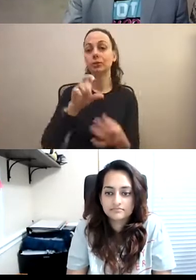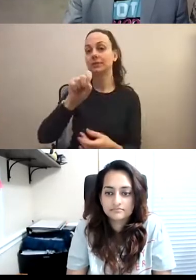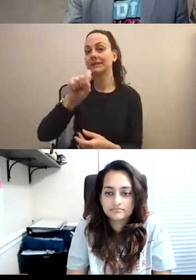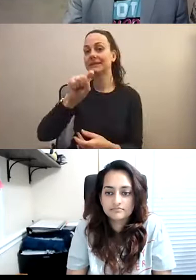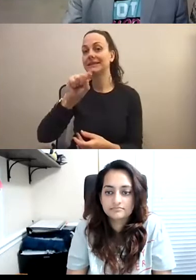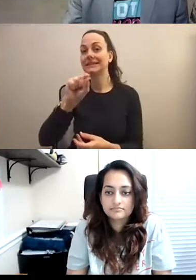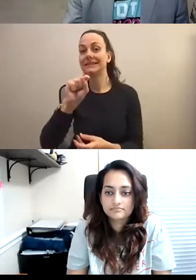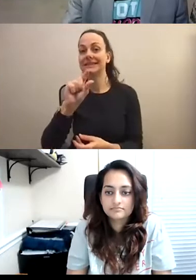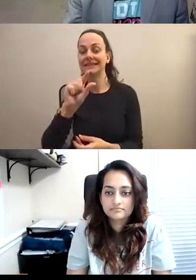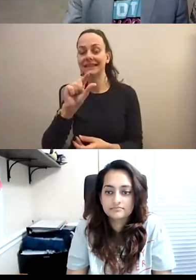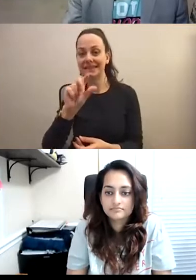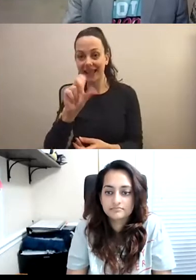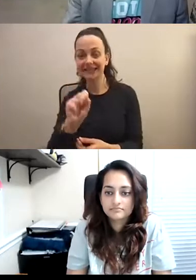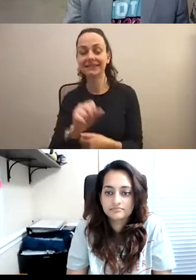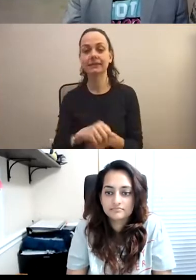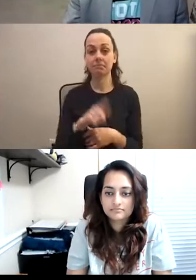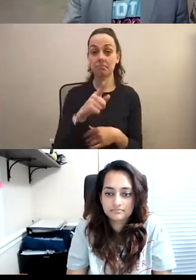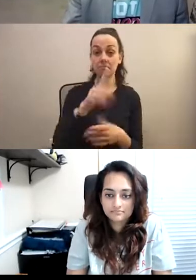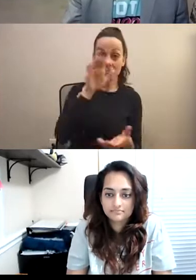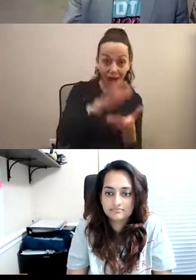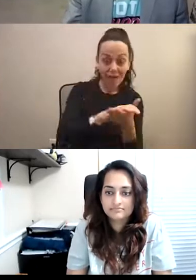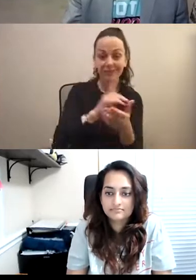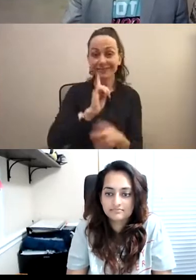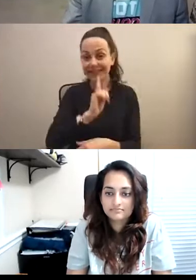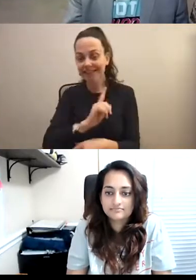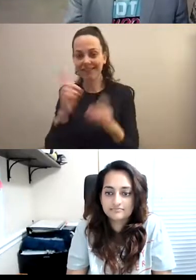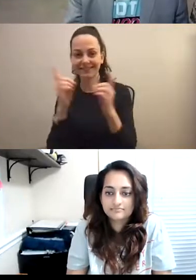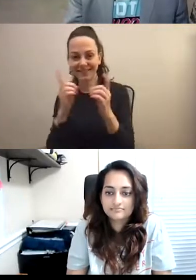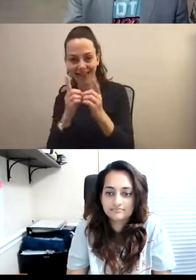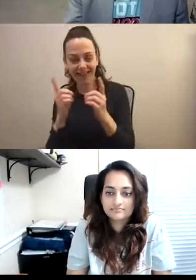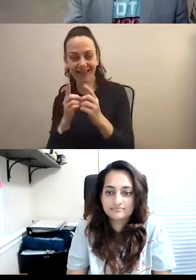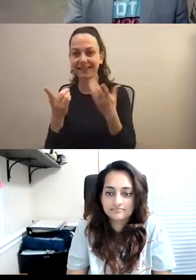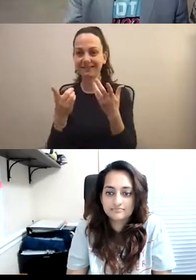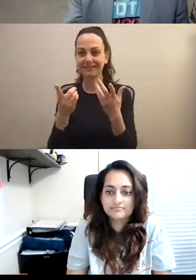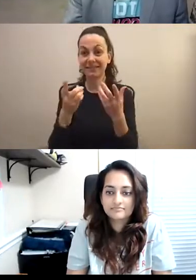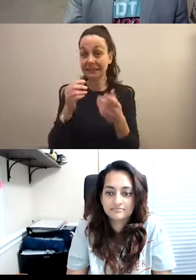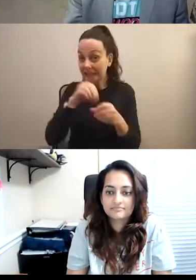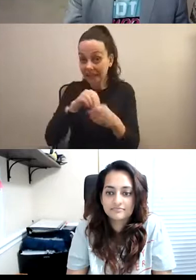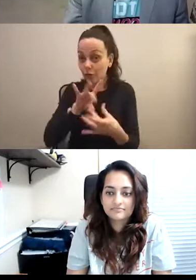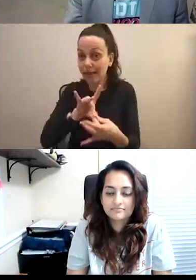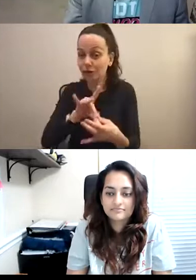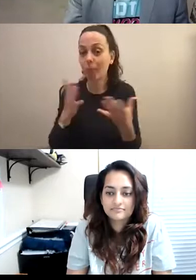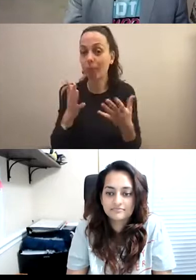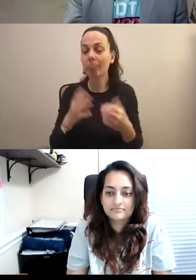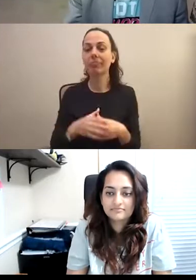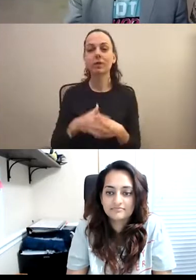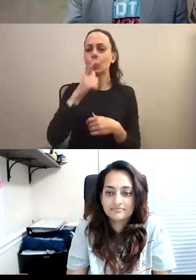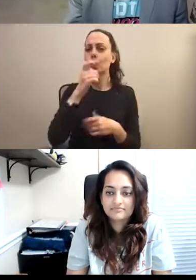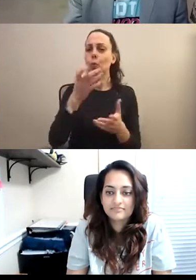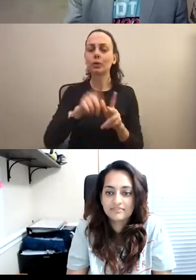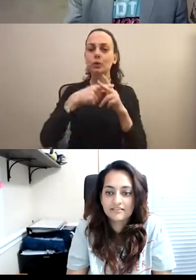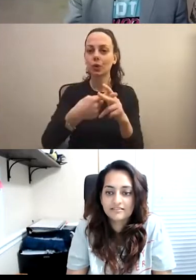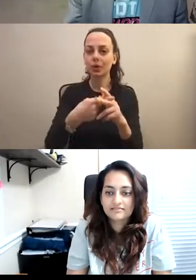you married, single, dating, or in a relationship? So who wants to go